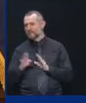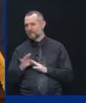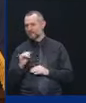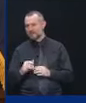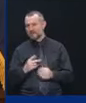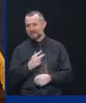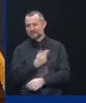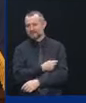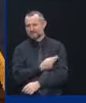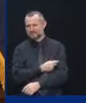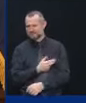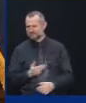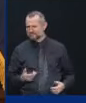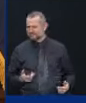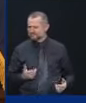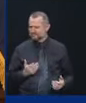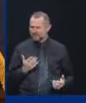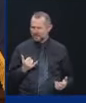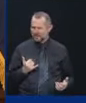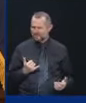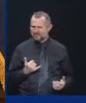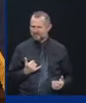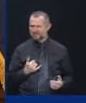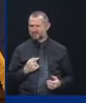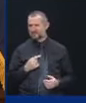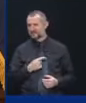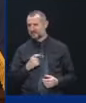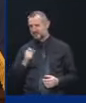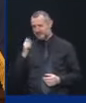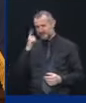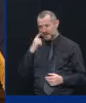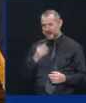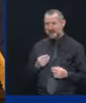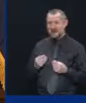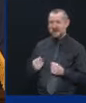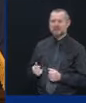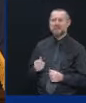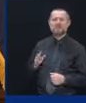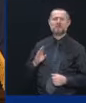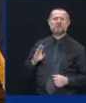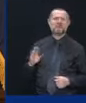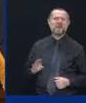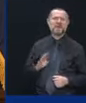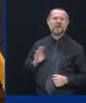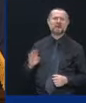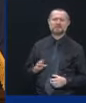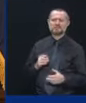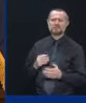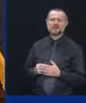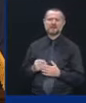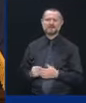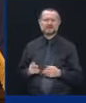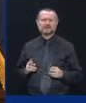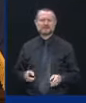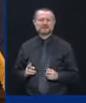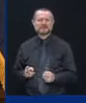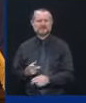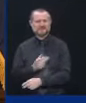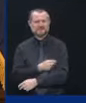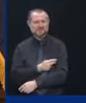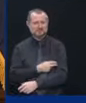wind up in a situation where the taxpayer spent billions to expedite the vaccine,